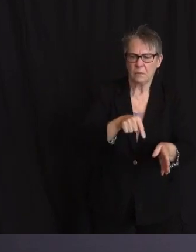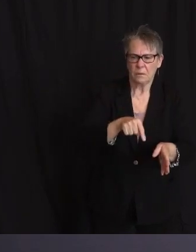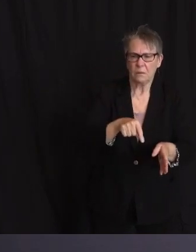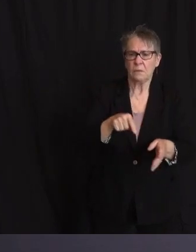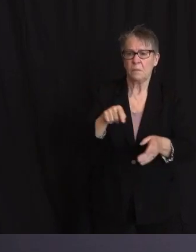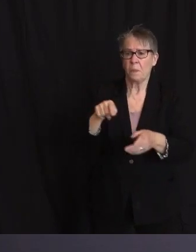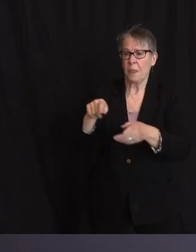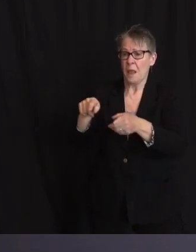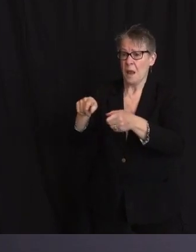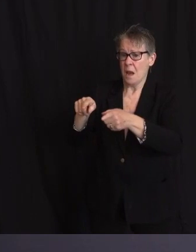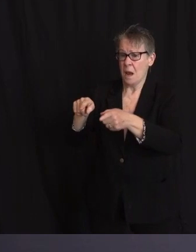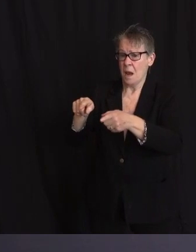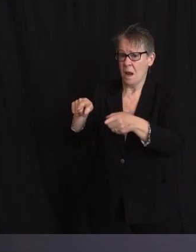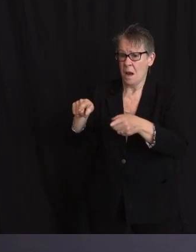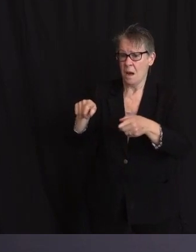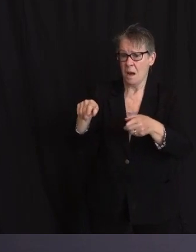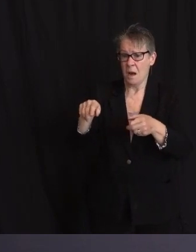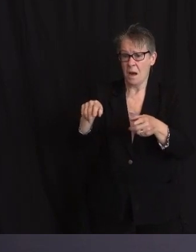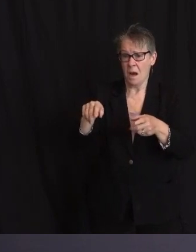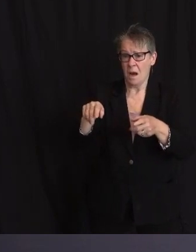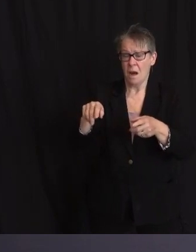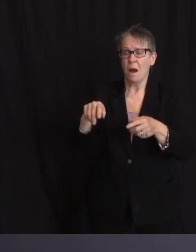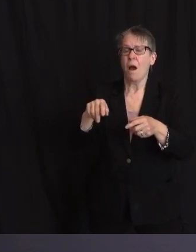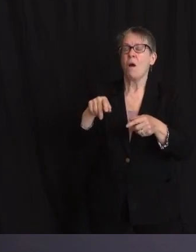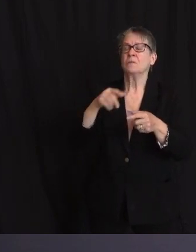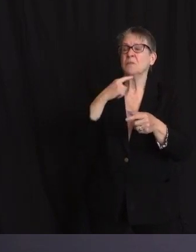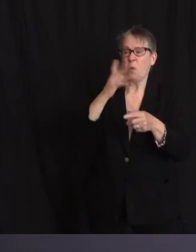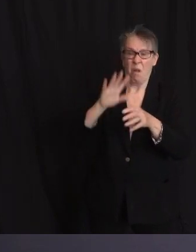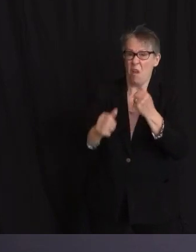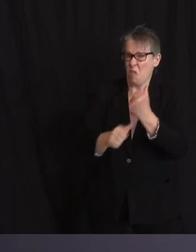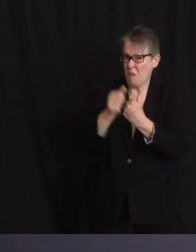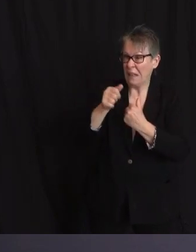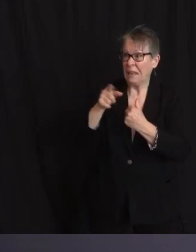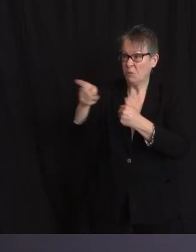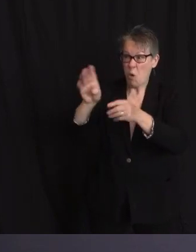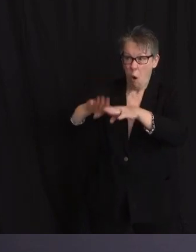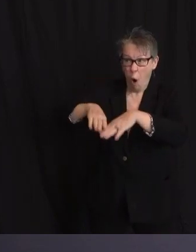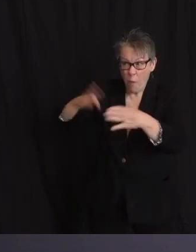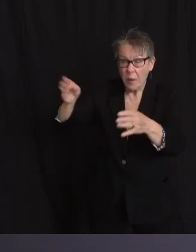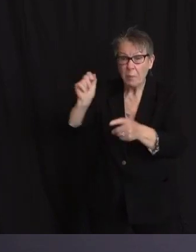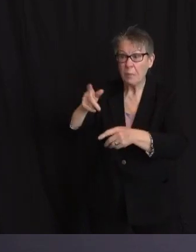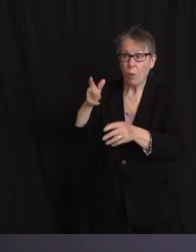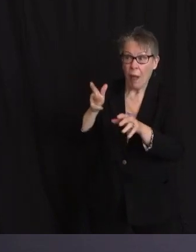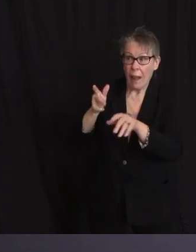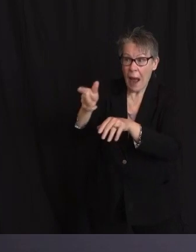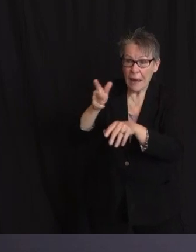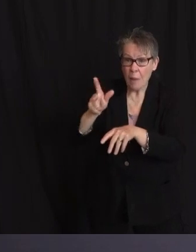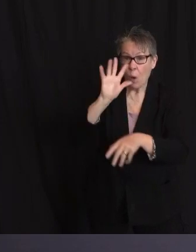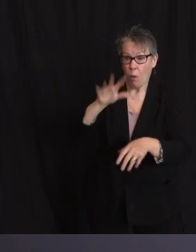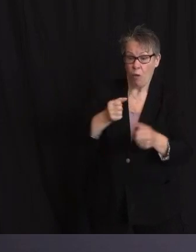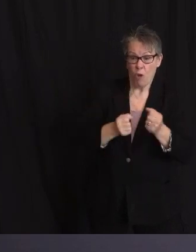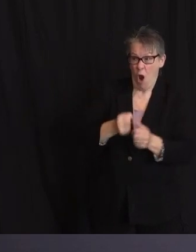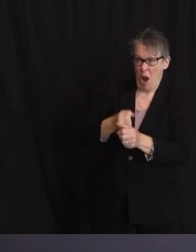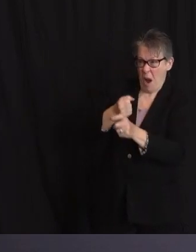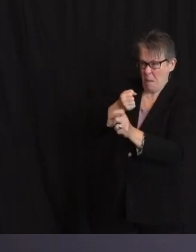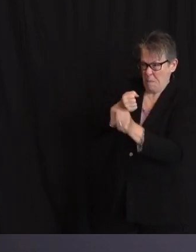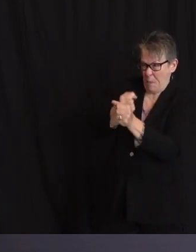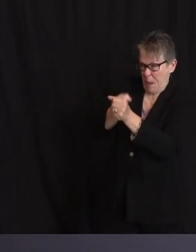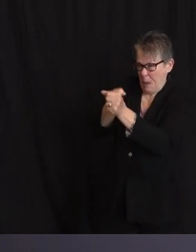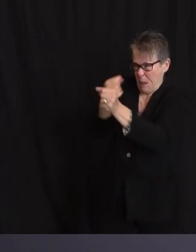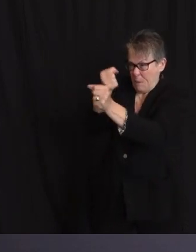4 different events over the weekend in Patterson, 14 different individuals were cited with EO violations. Again, 4